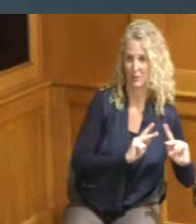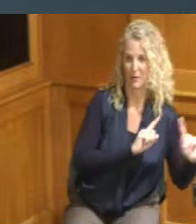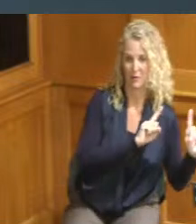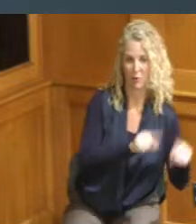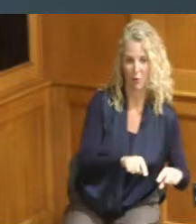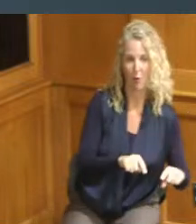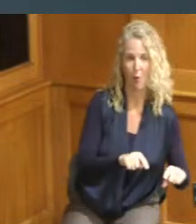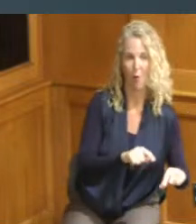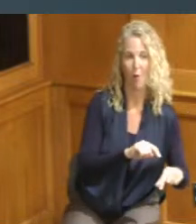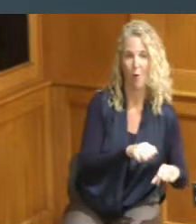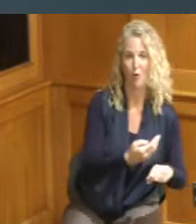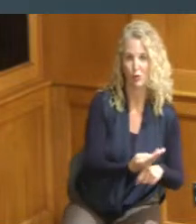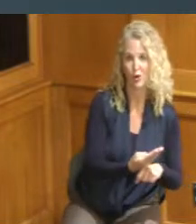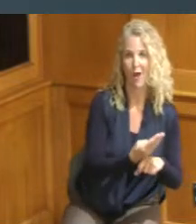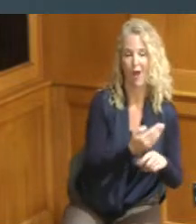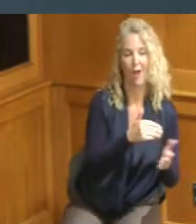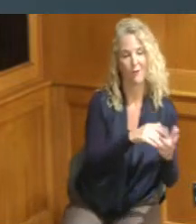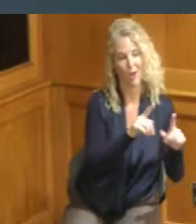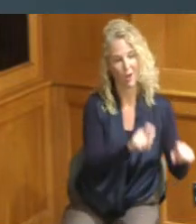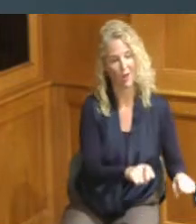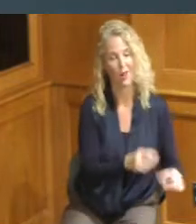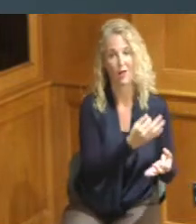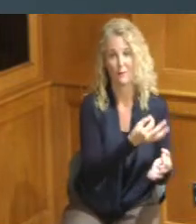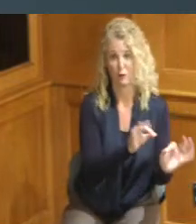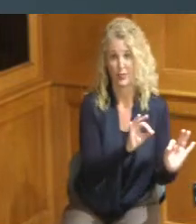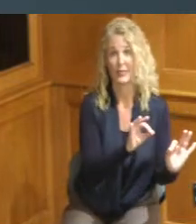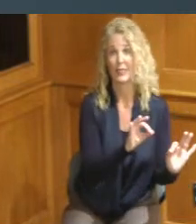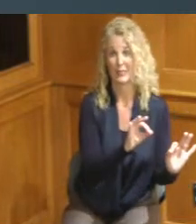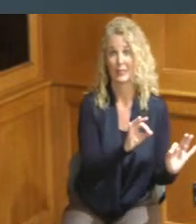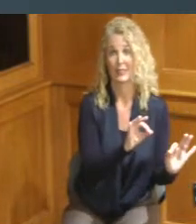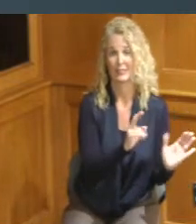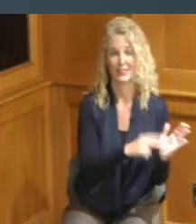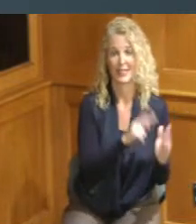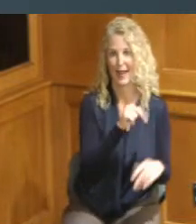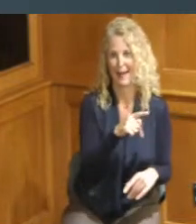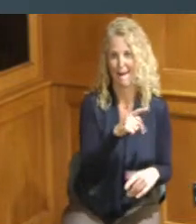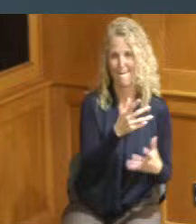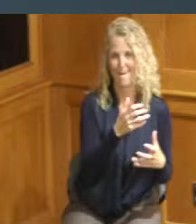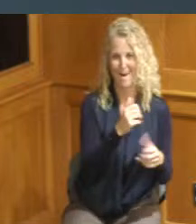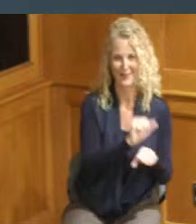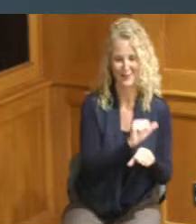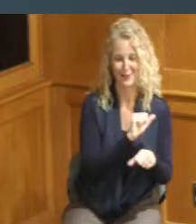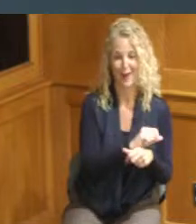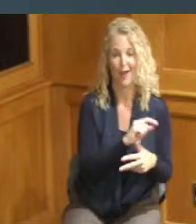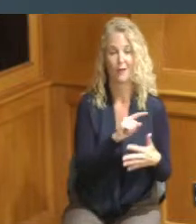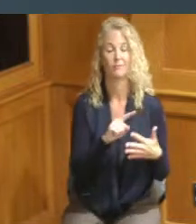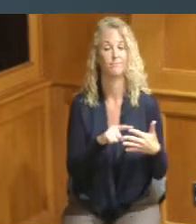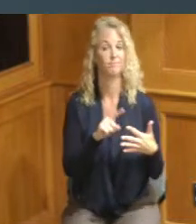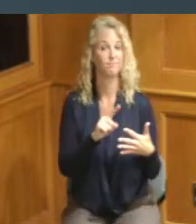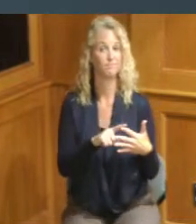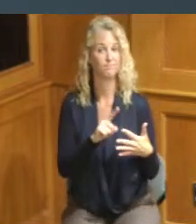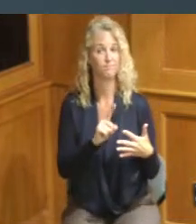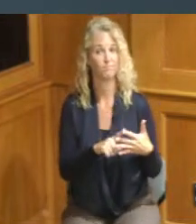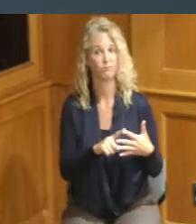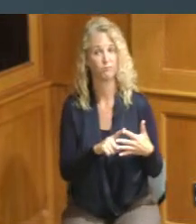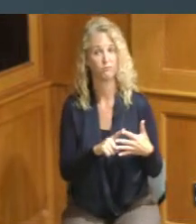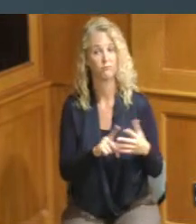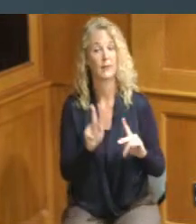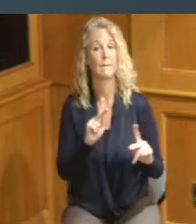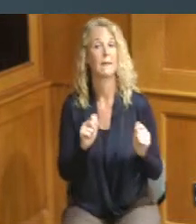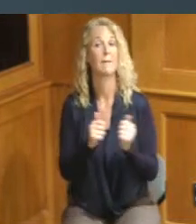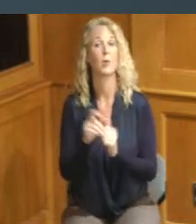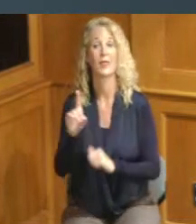got physicals on the bus at no cost and signed up for jobs. We've had it for people